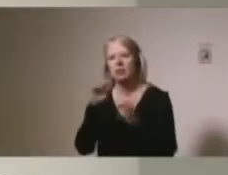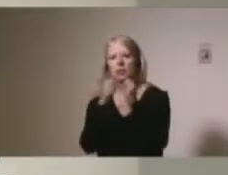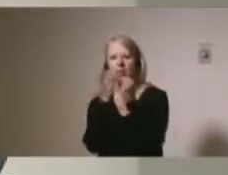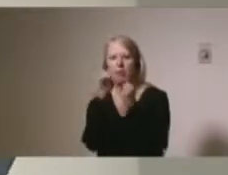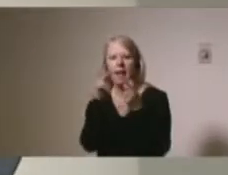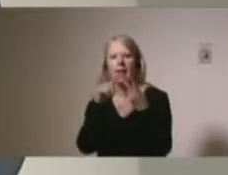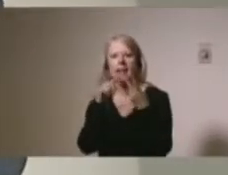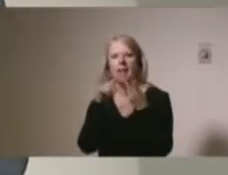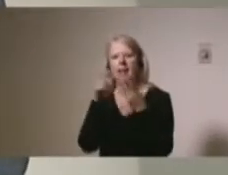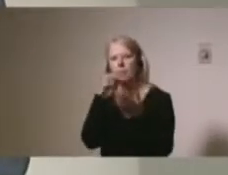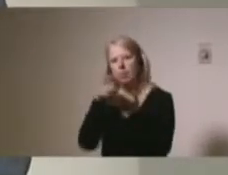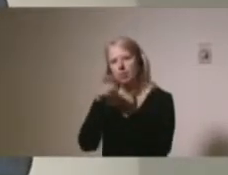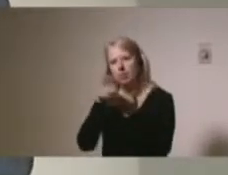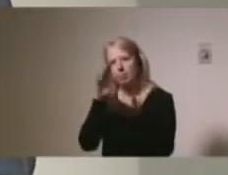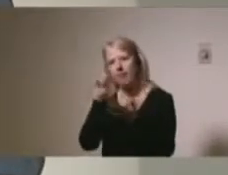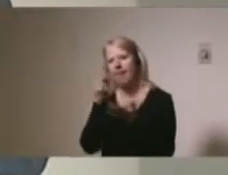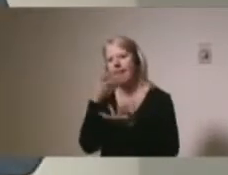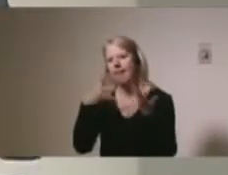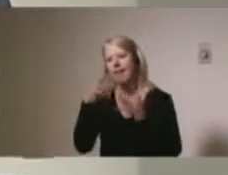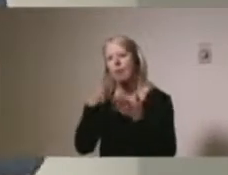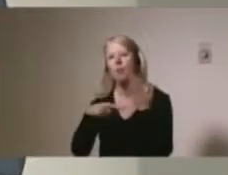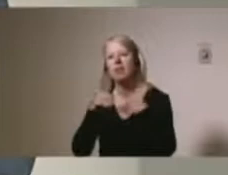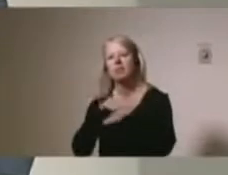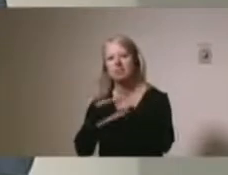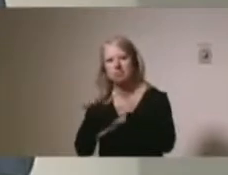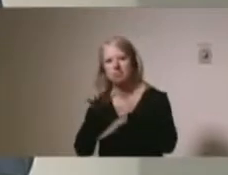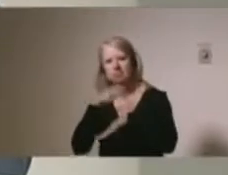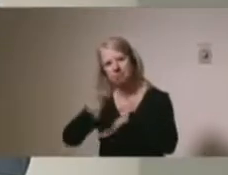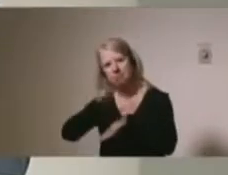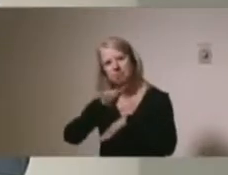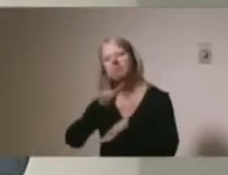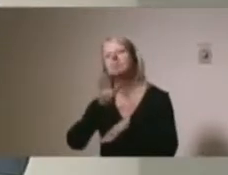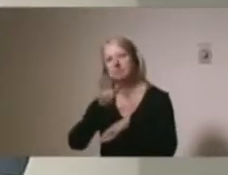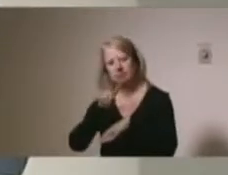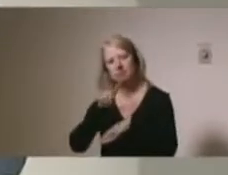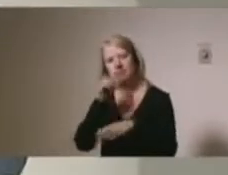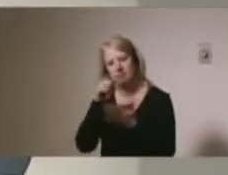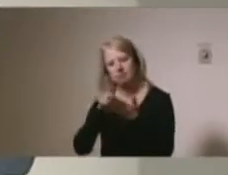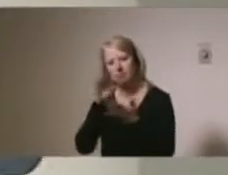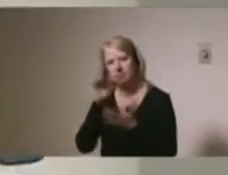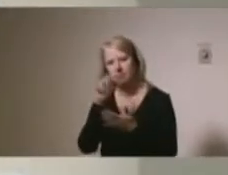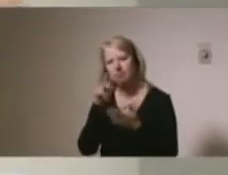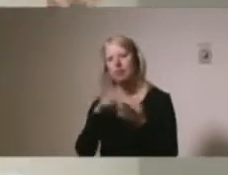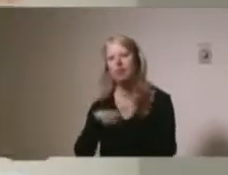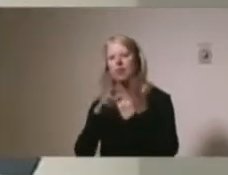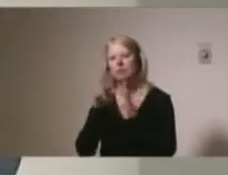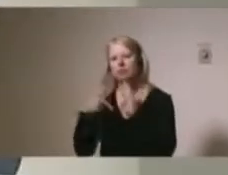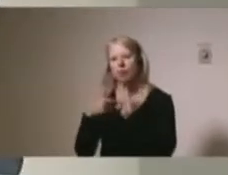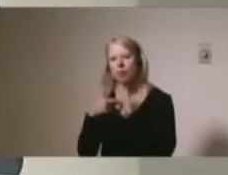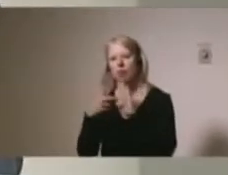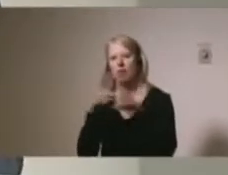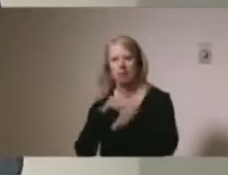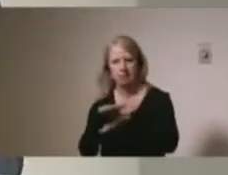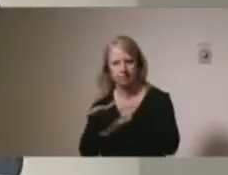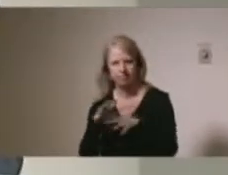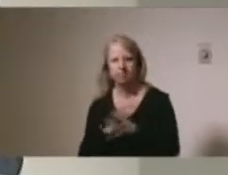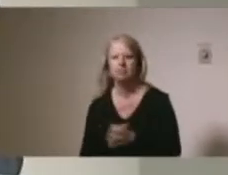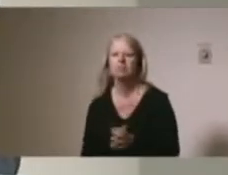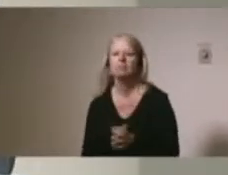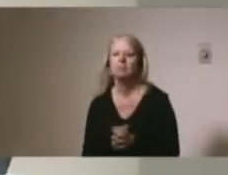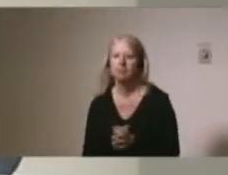banks. What will be the social impact of postal bank, and what role could it play